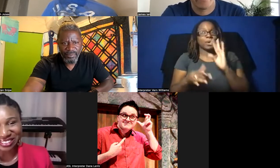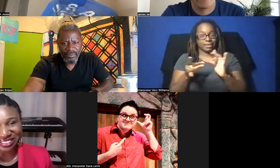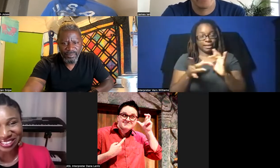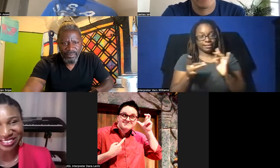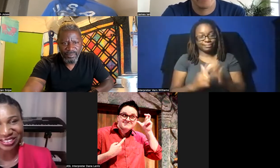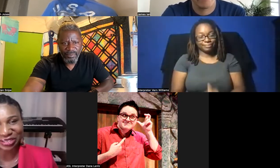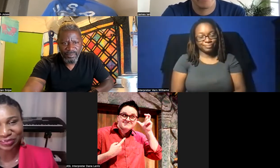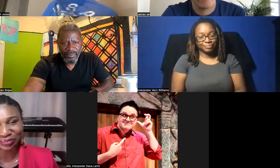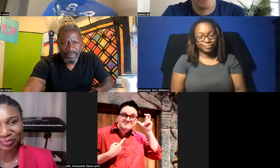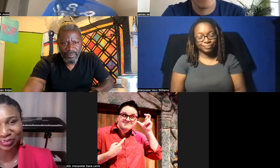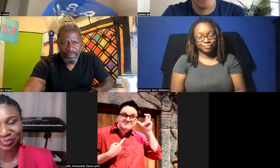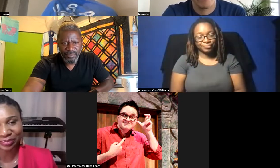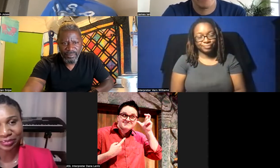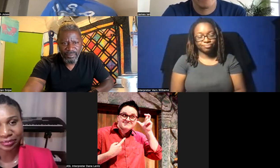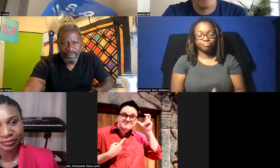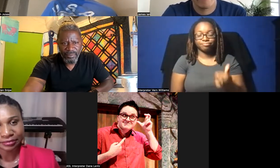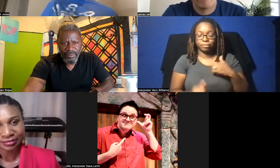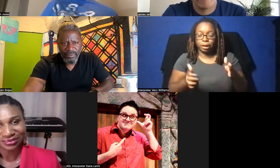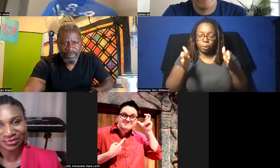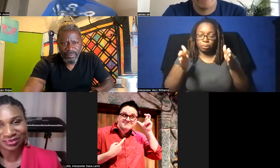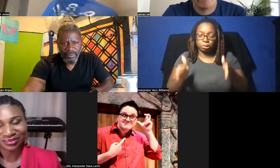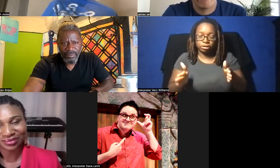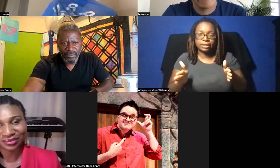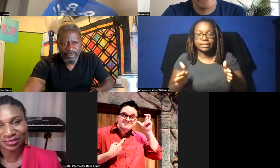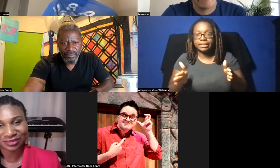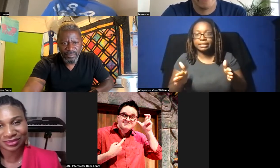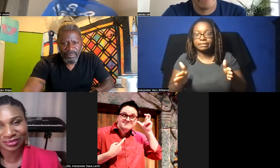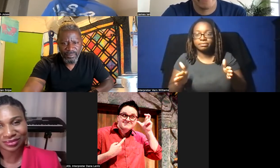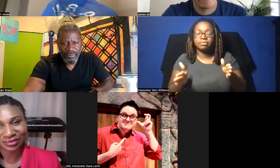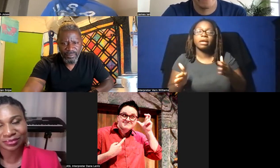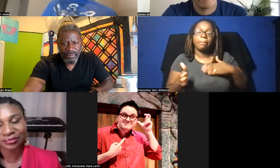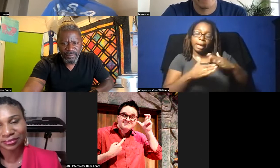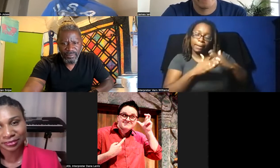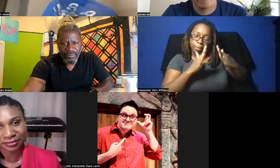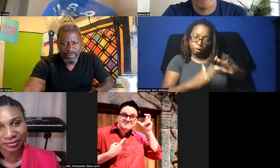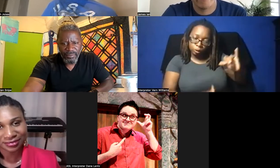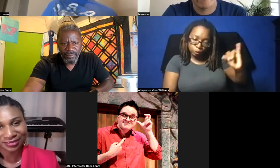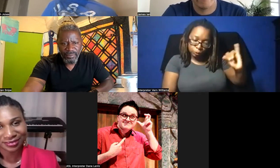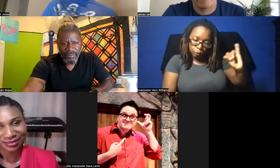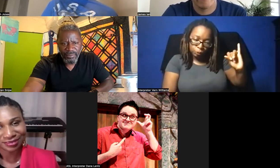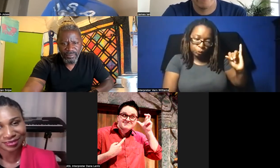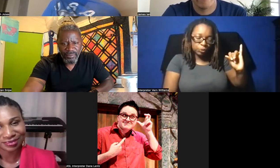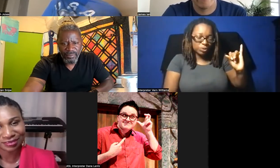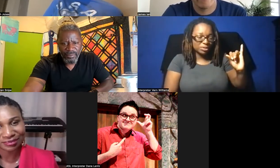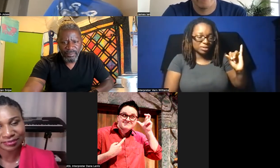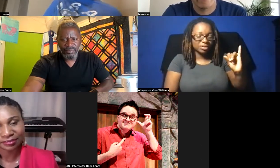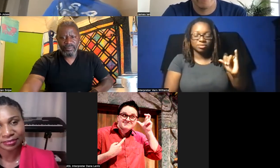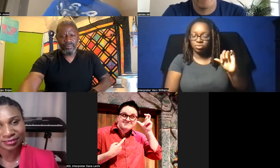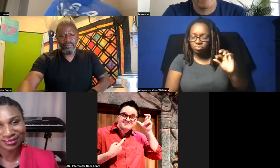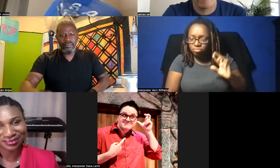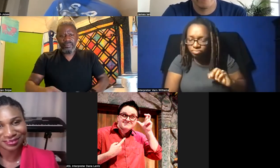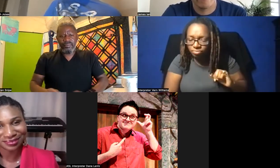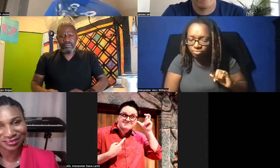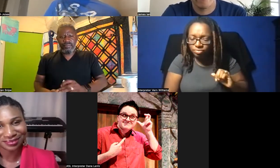a person who, along with my partners, Rob Denoise Temple, RIP,